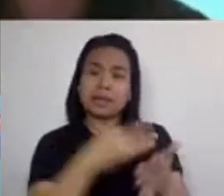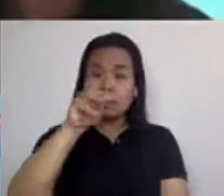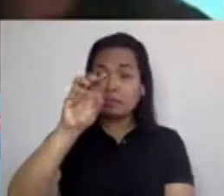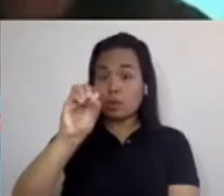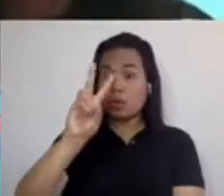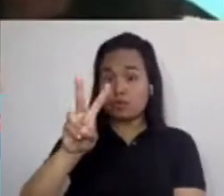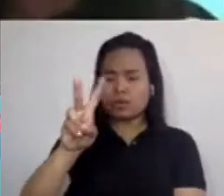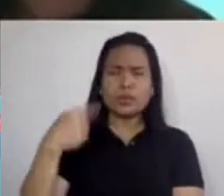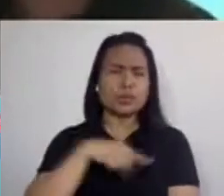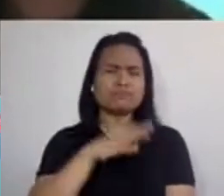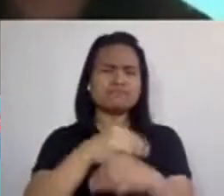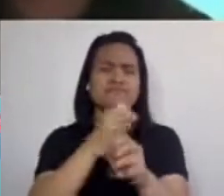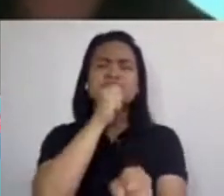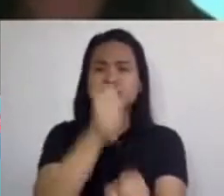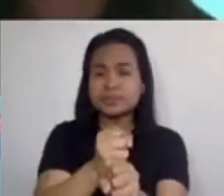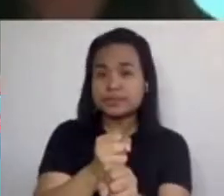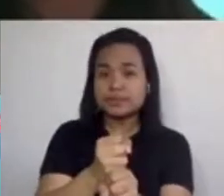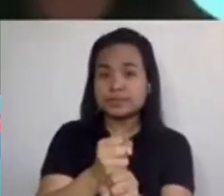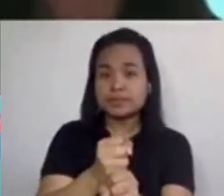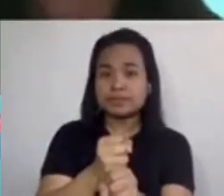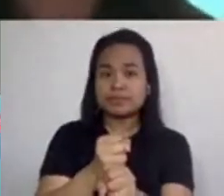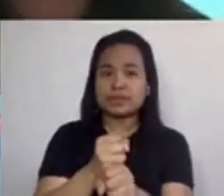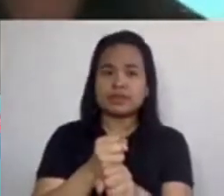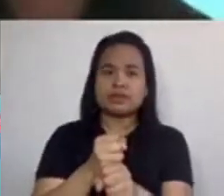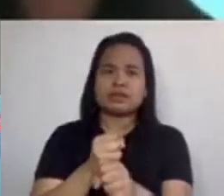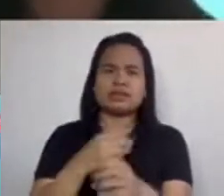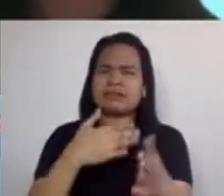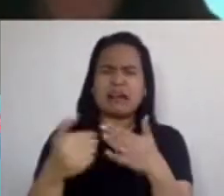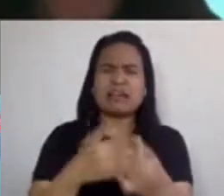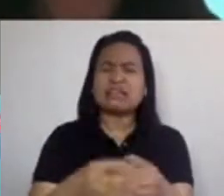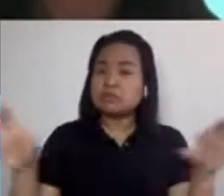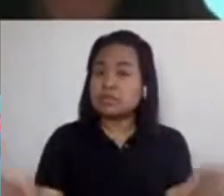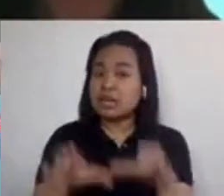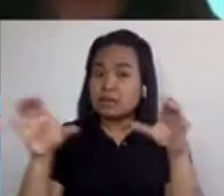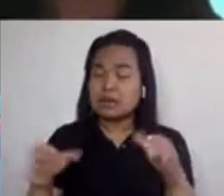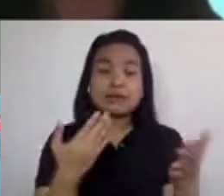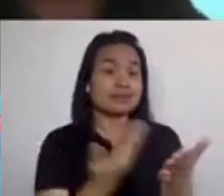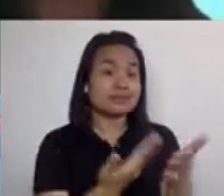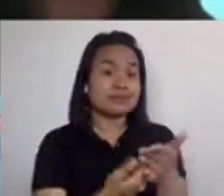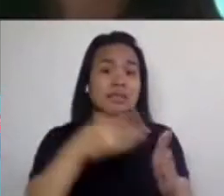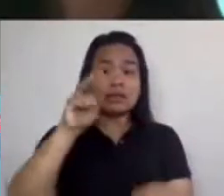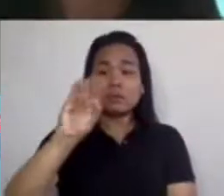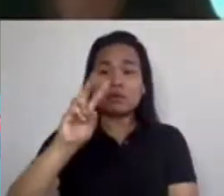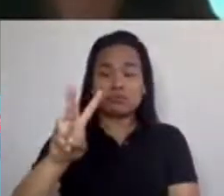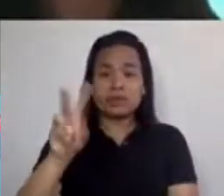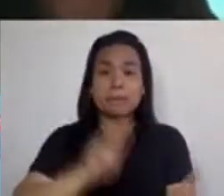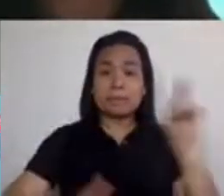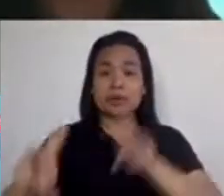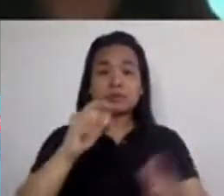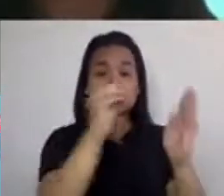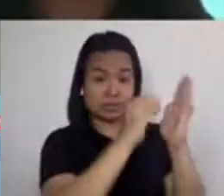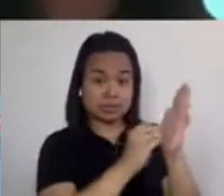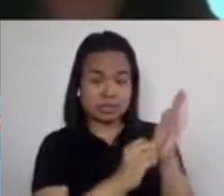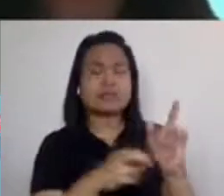that regardless of your function, this MOV and the performance indicators will apply to you. So let's take